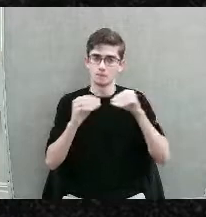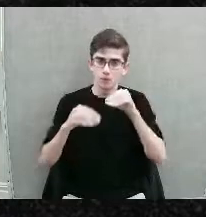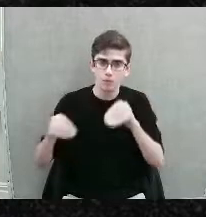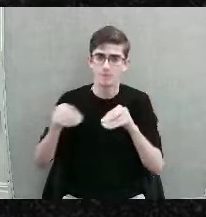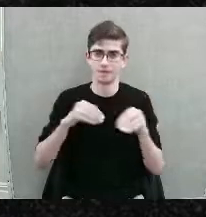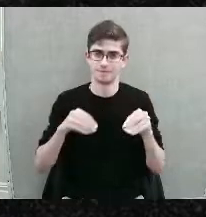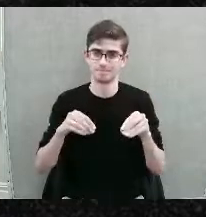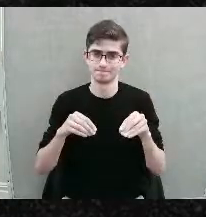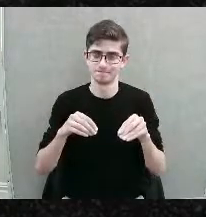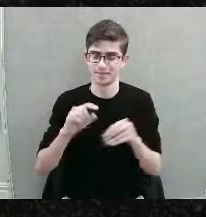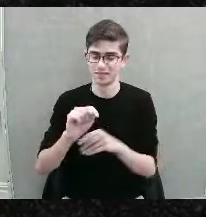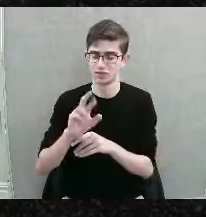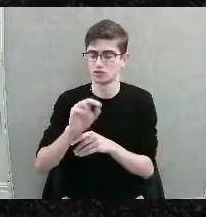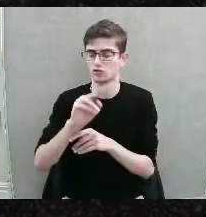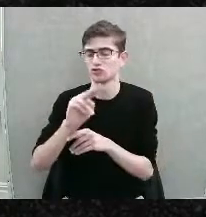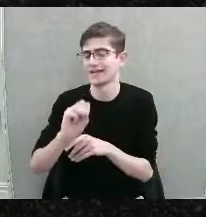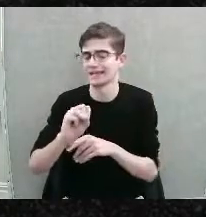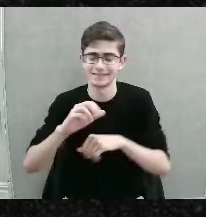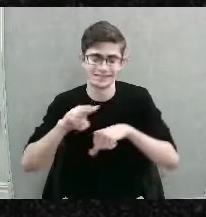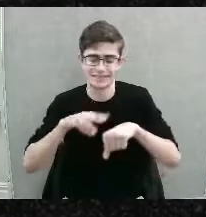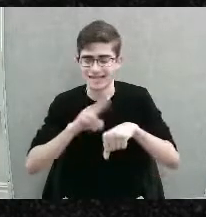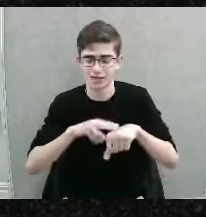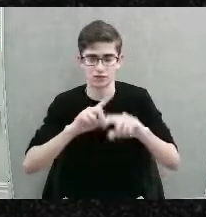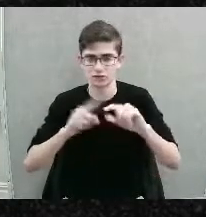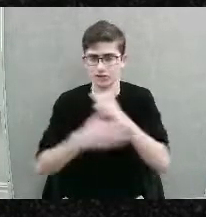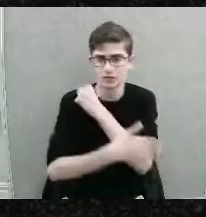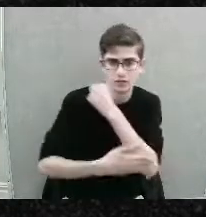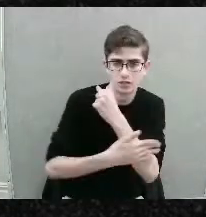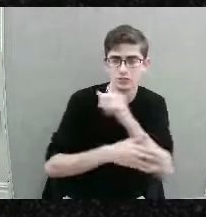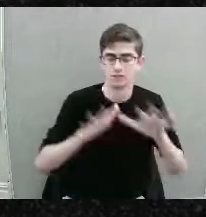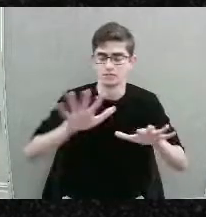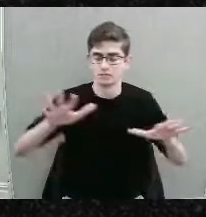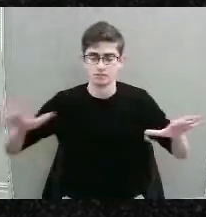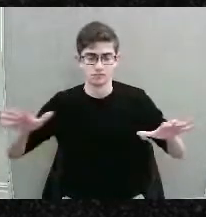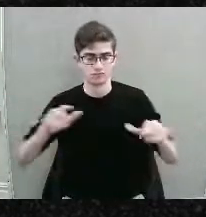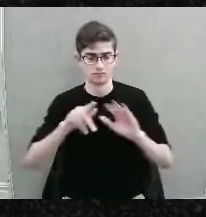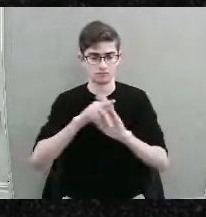transnational flow of policies, practices,